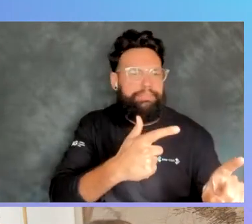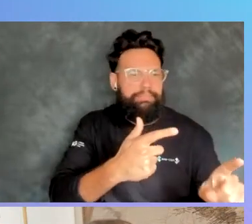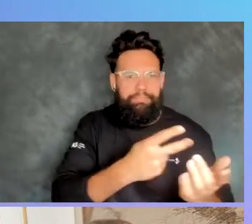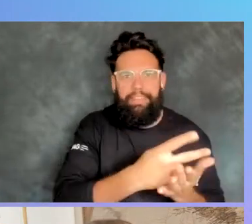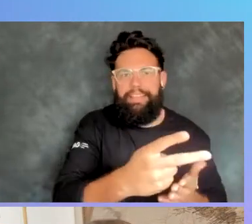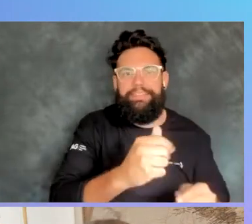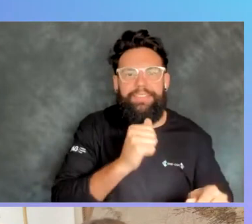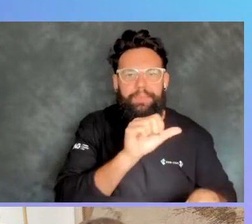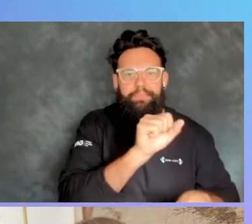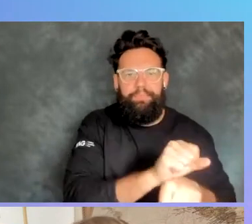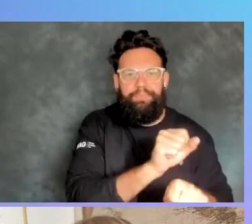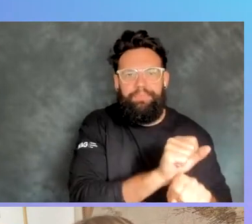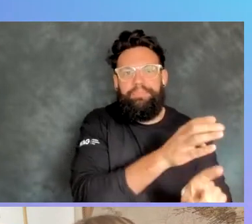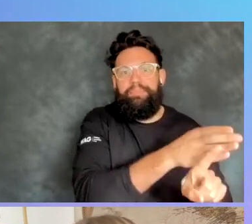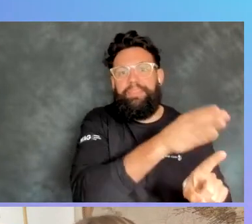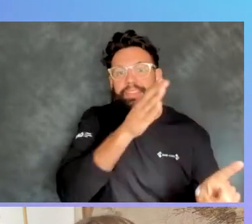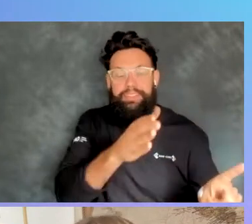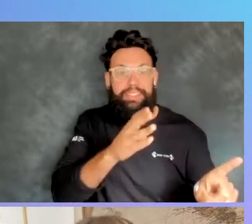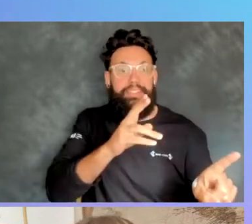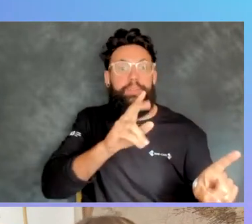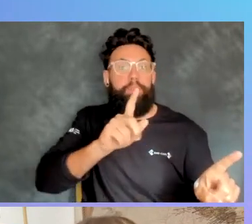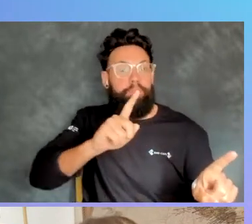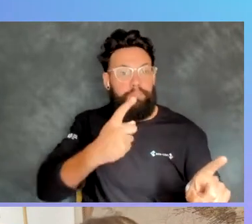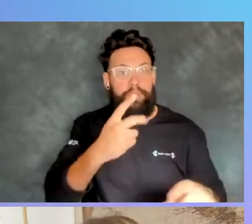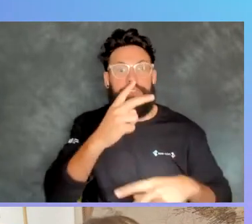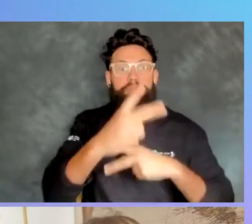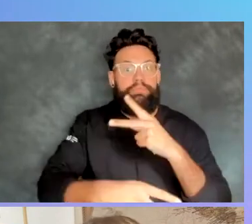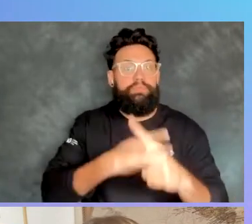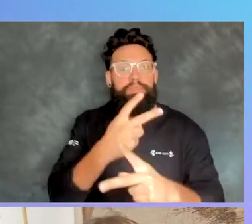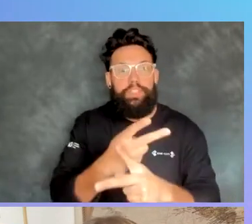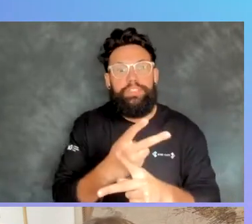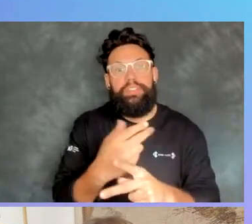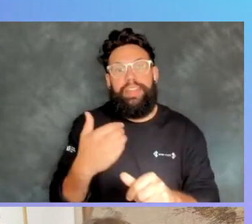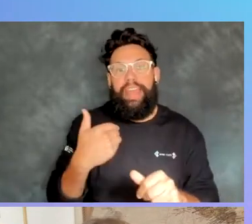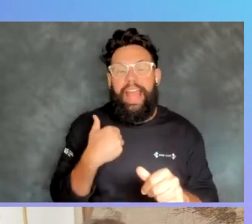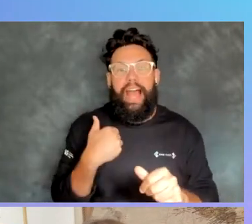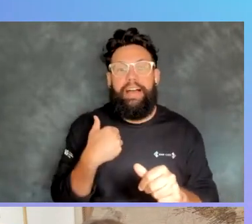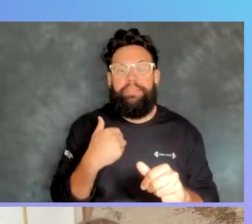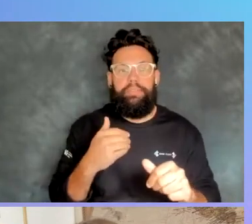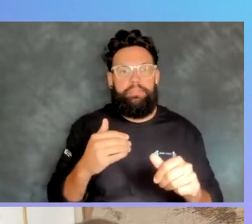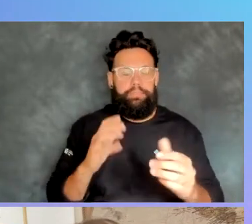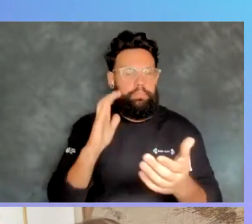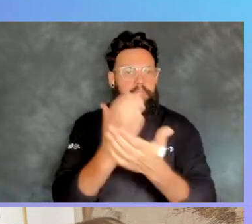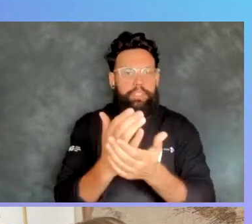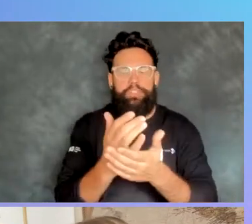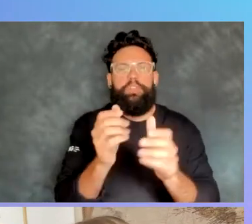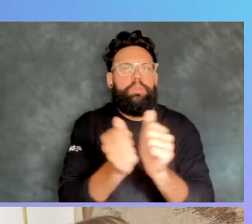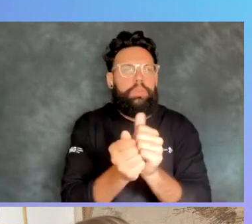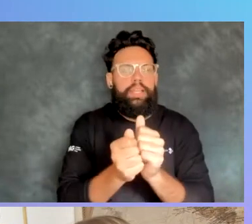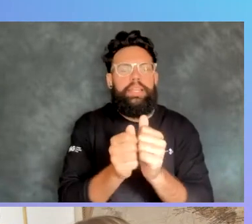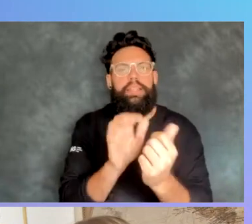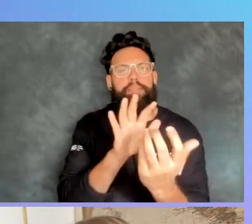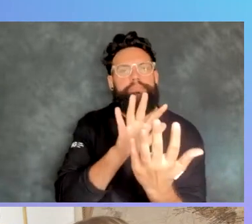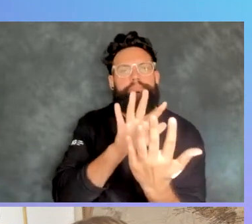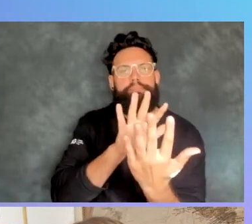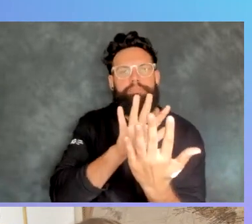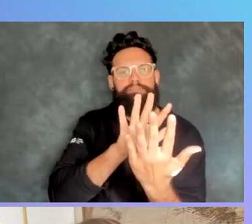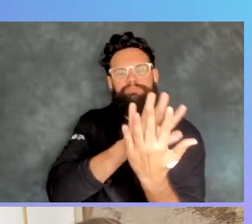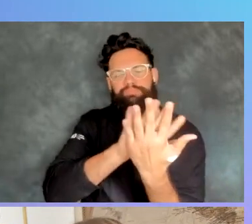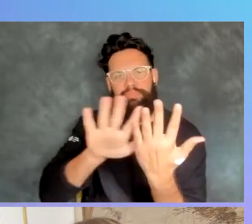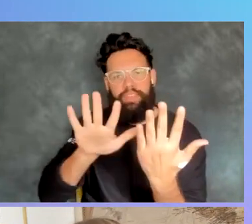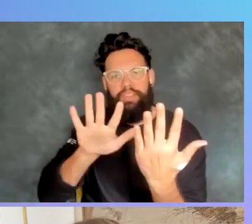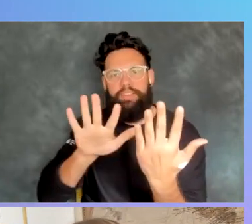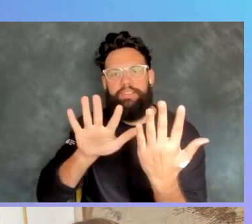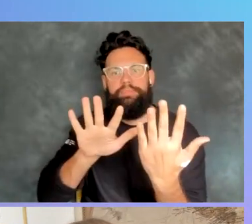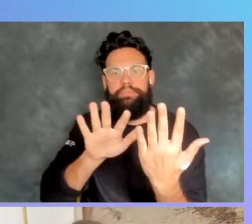version, which used a vertical layout and a braille labeling key. And then we had the 11th version, which used a